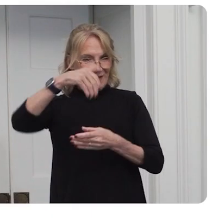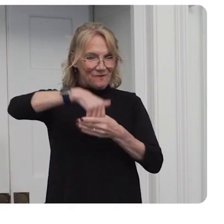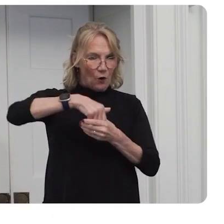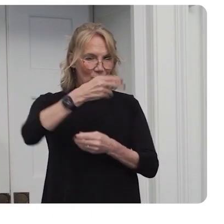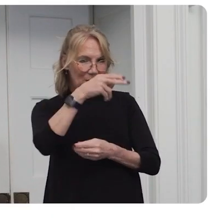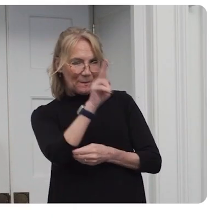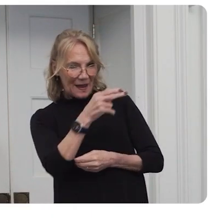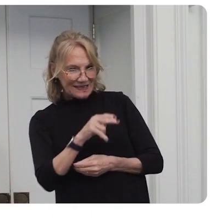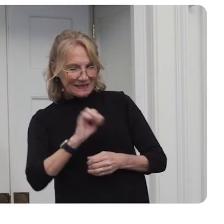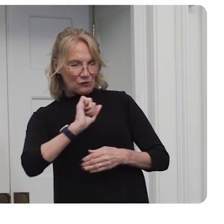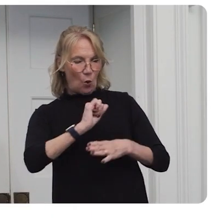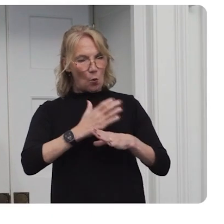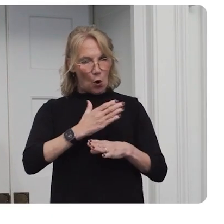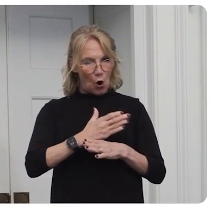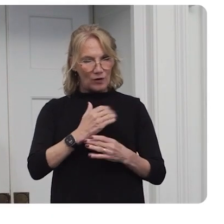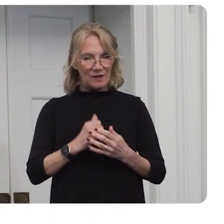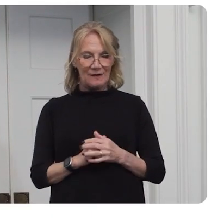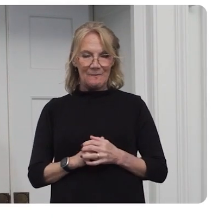her different ways of making.